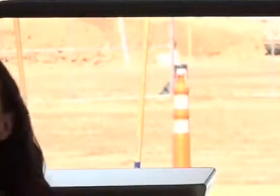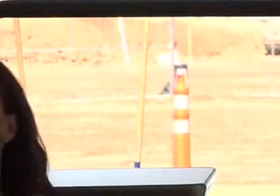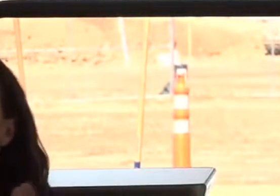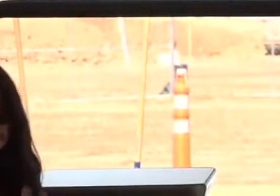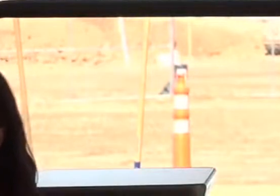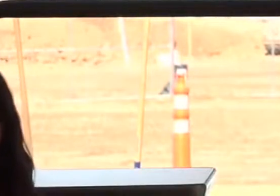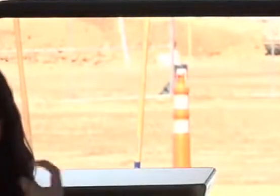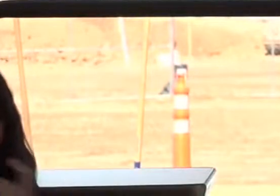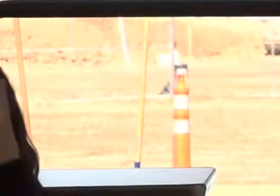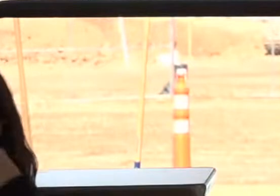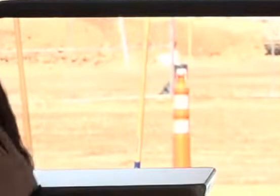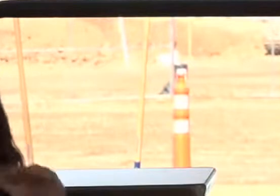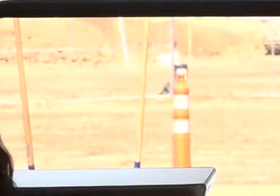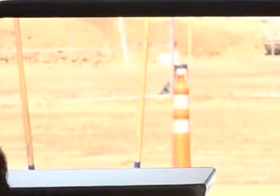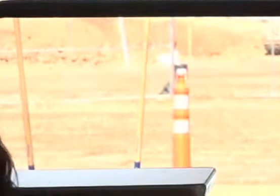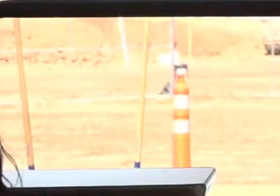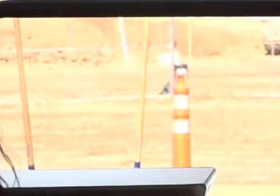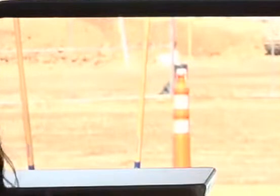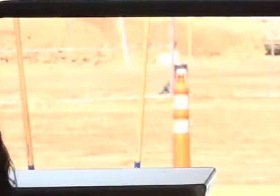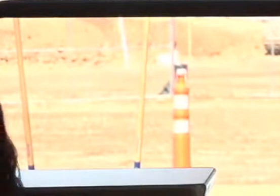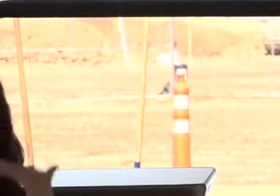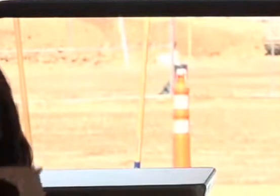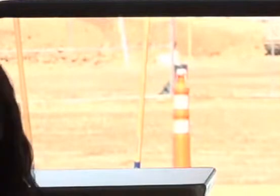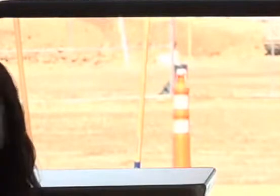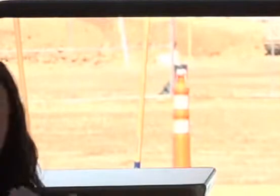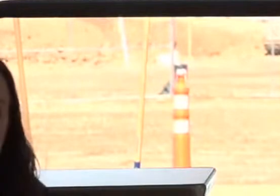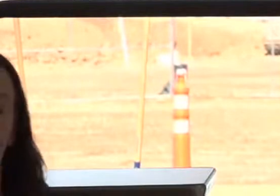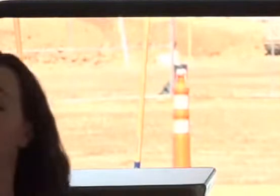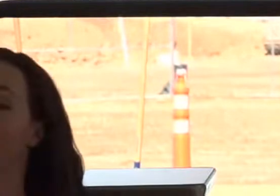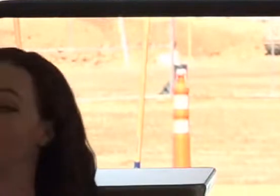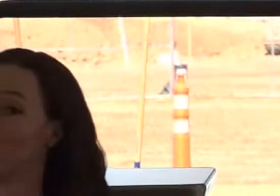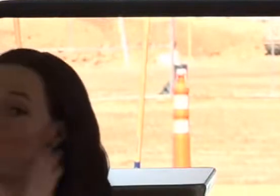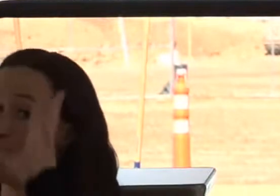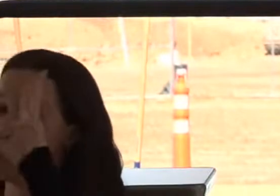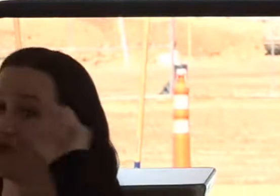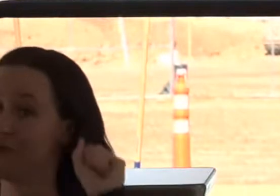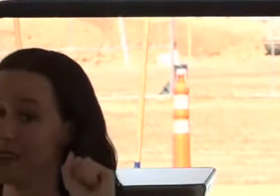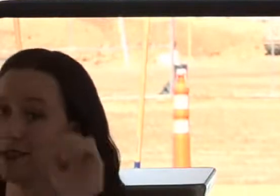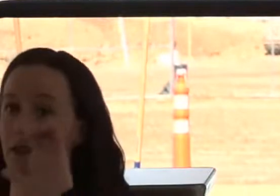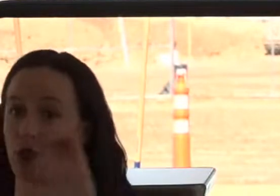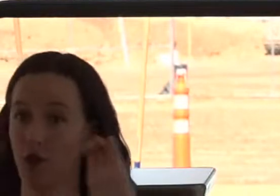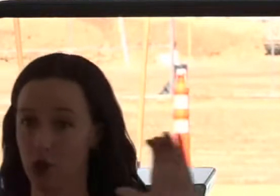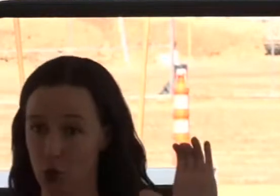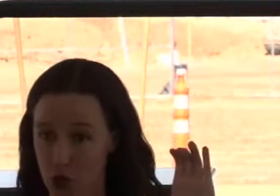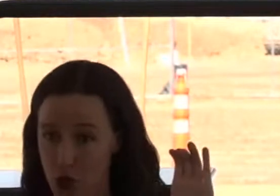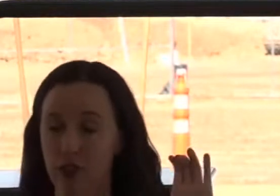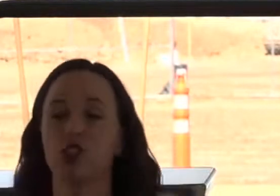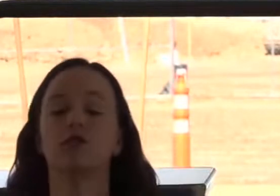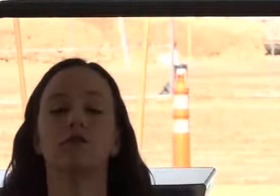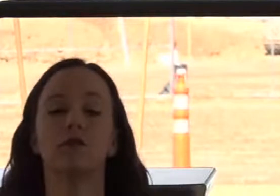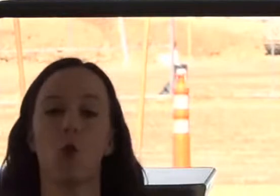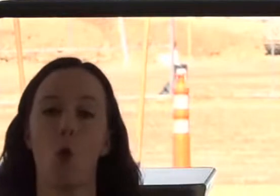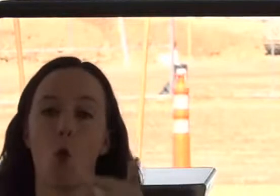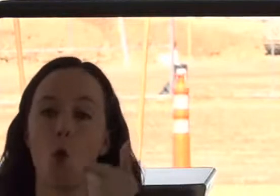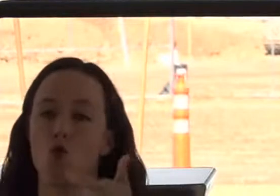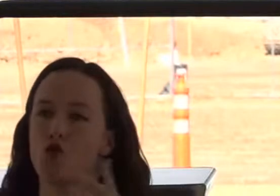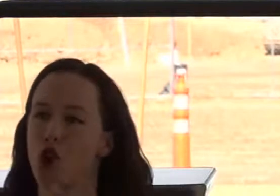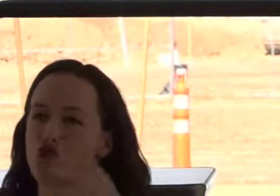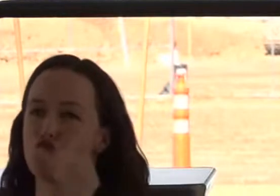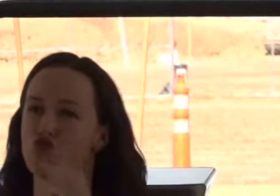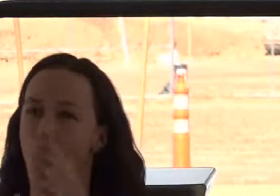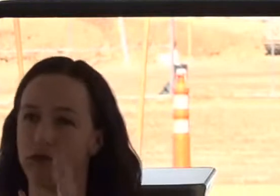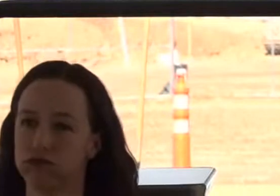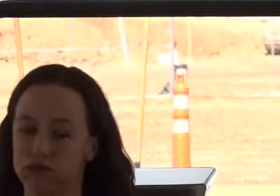for the new Applied Technology Building. As a former president of Clovis Community College, watching this project come